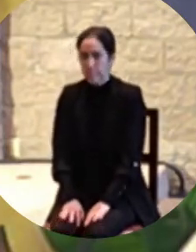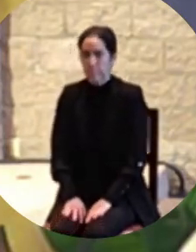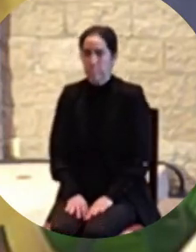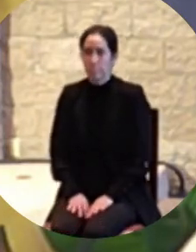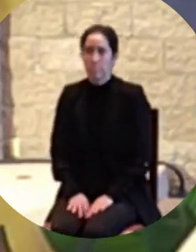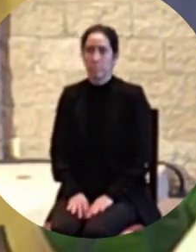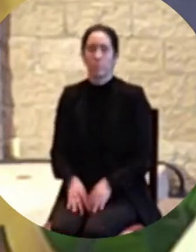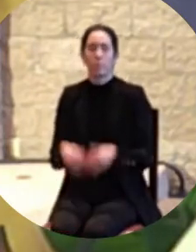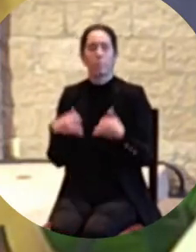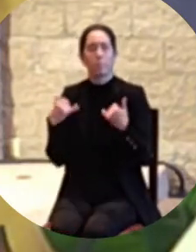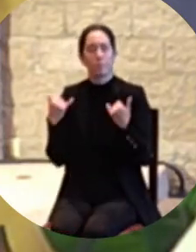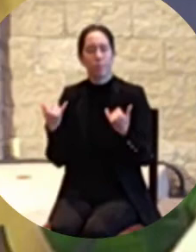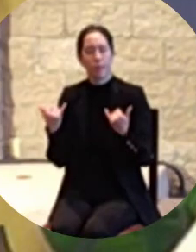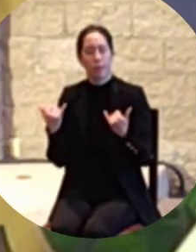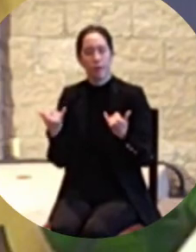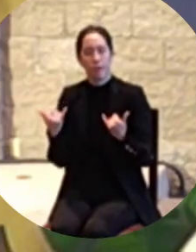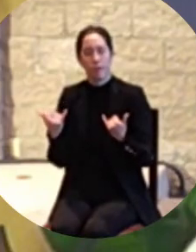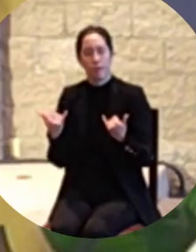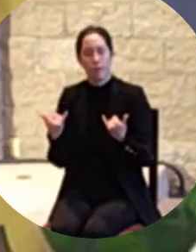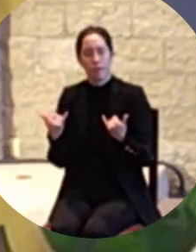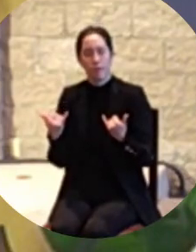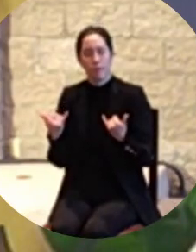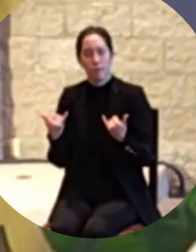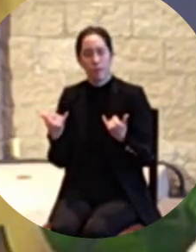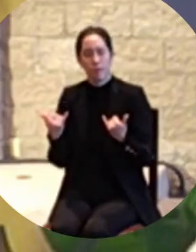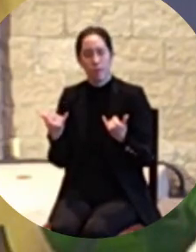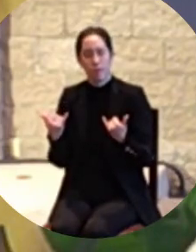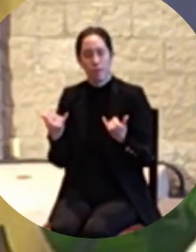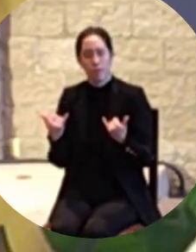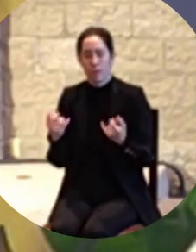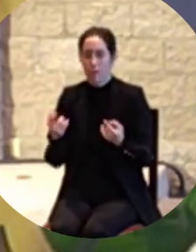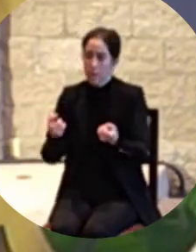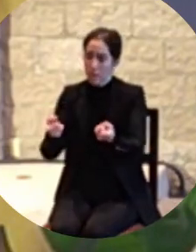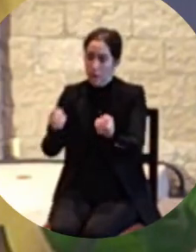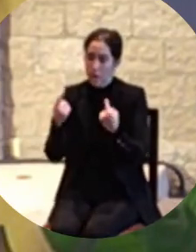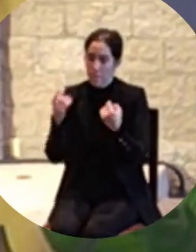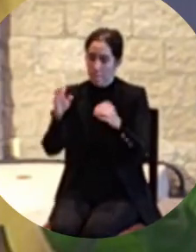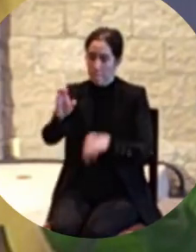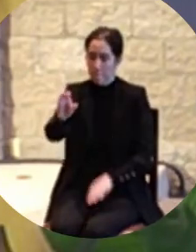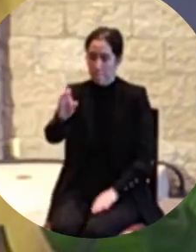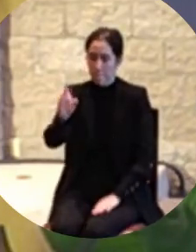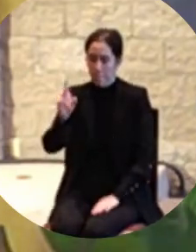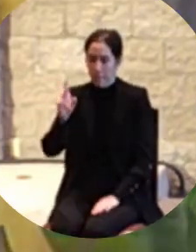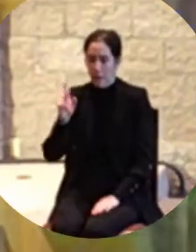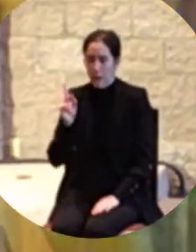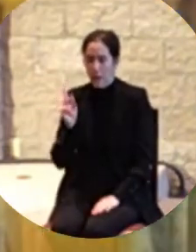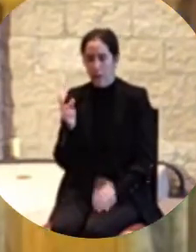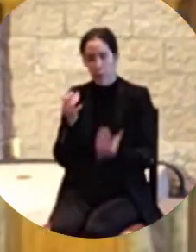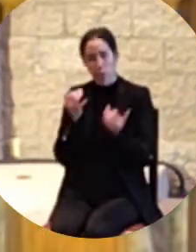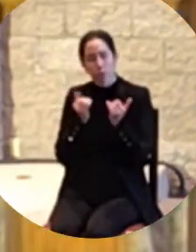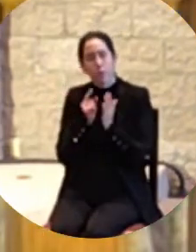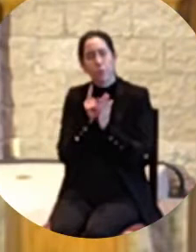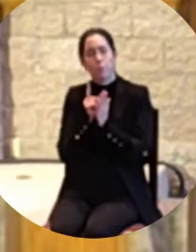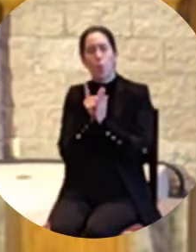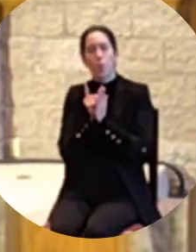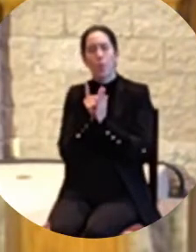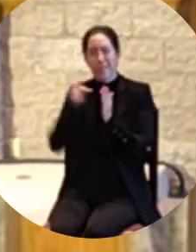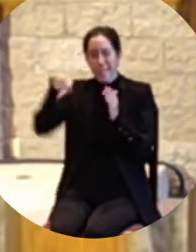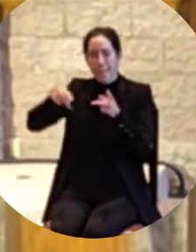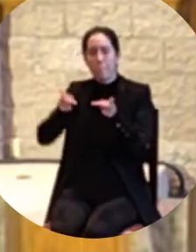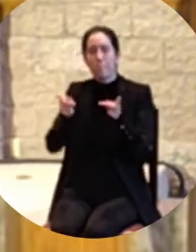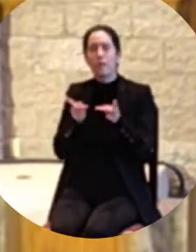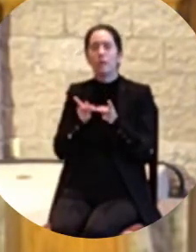And now, as we return to this space in time, we remember